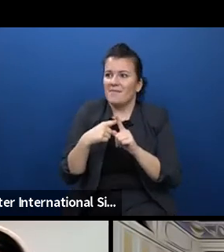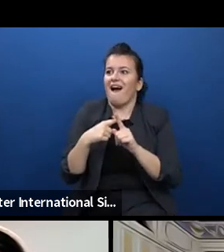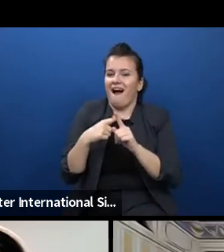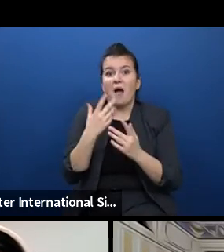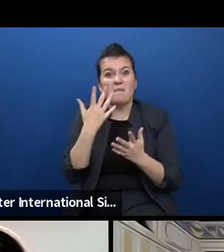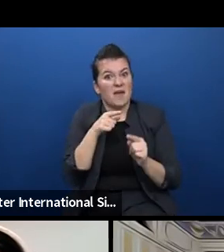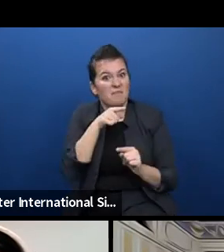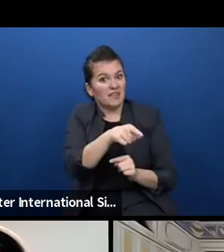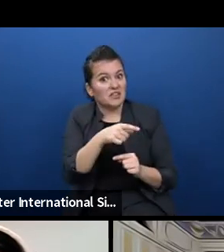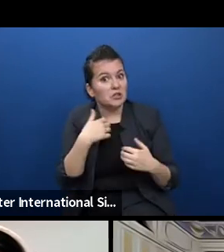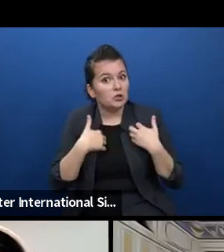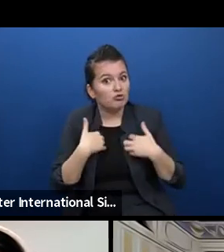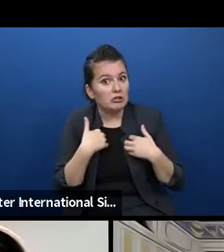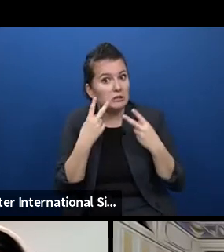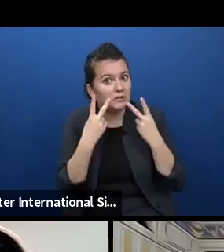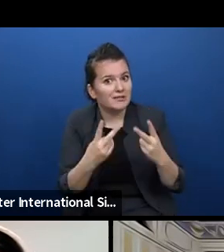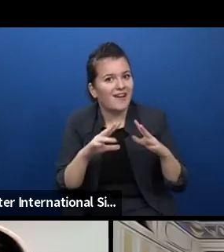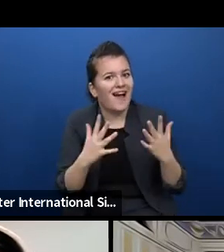this aspect.